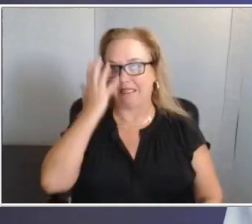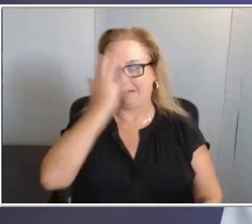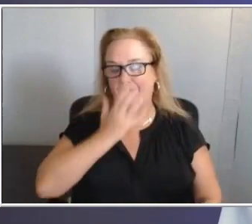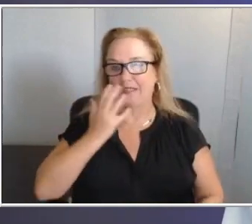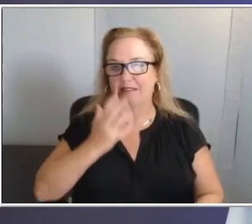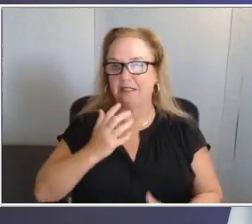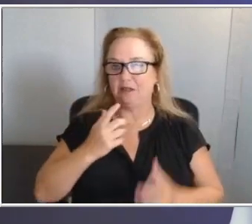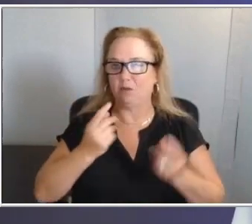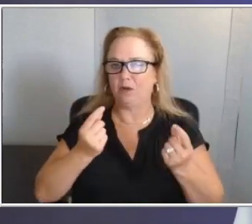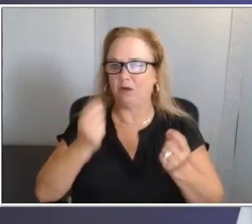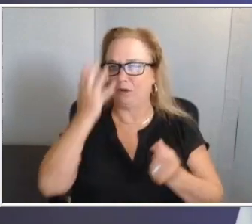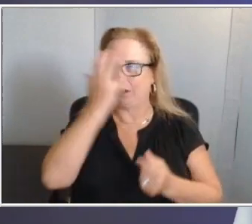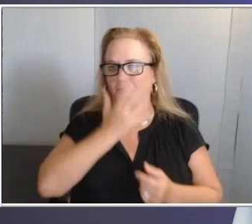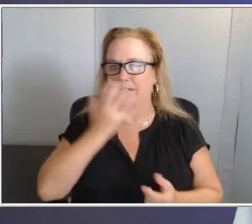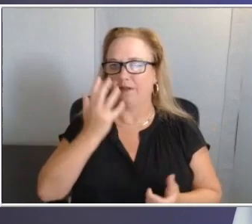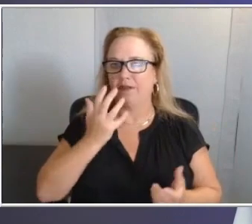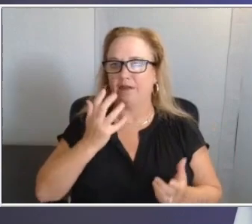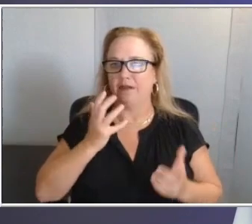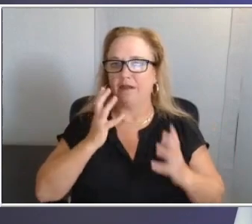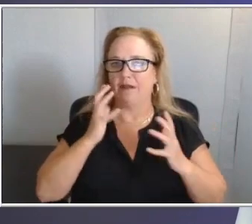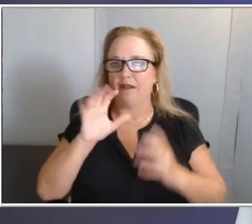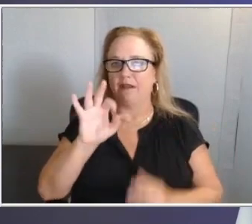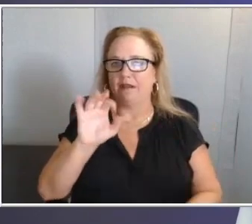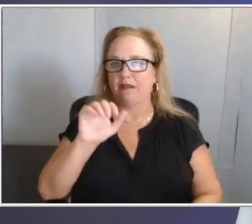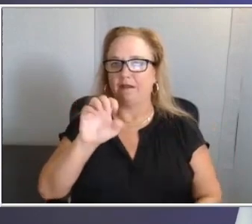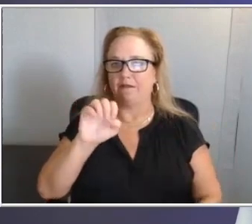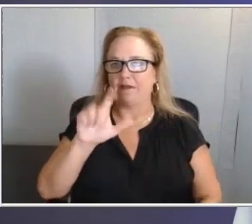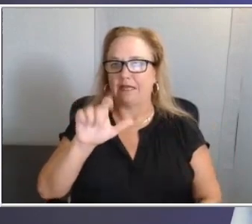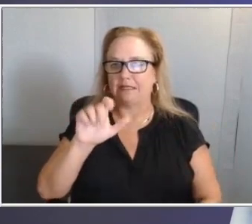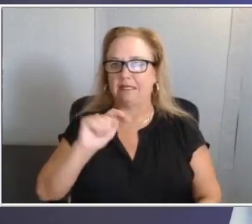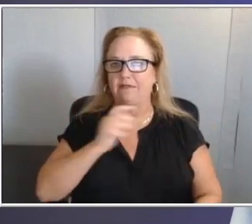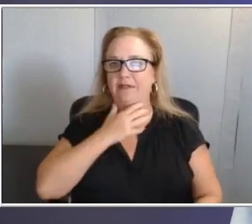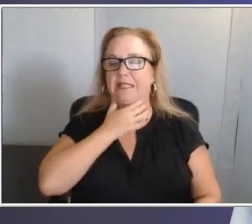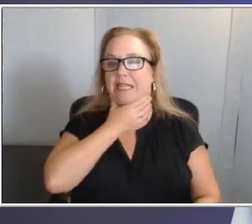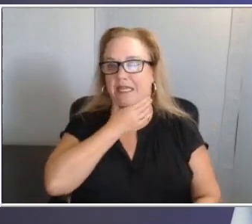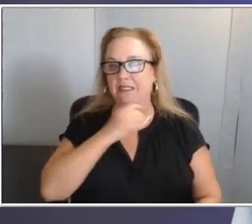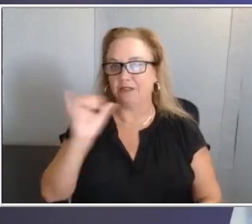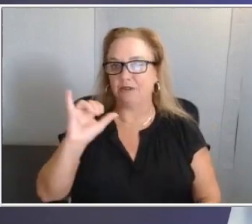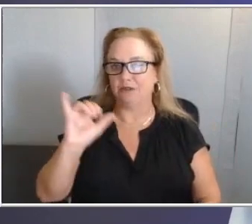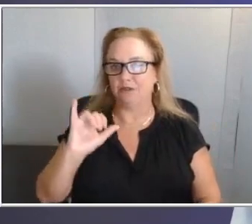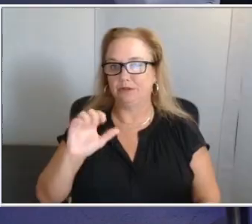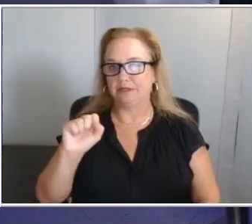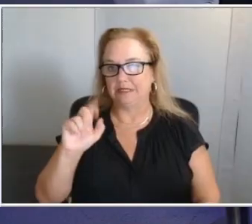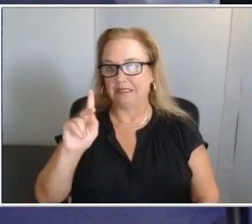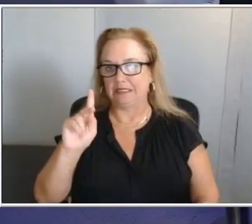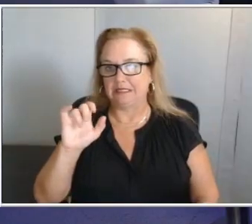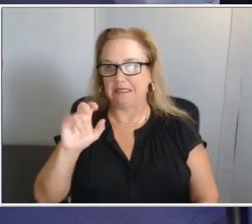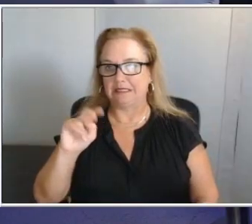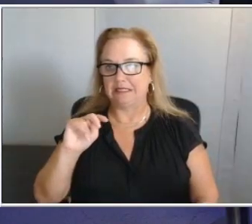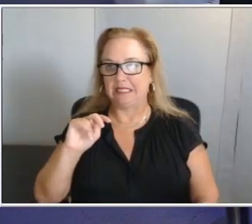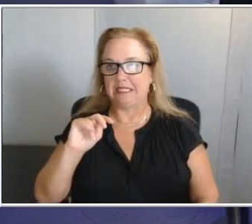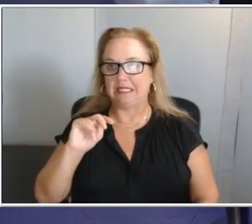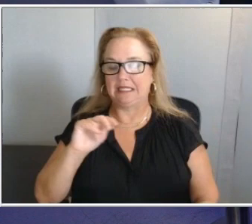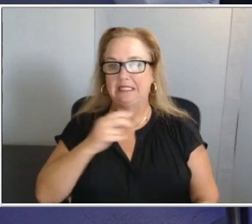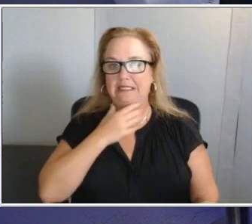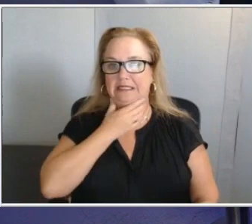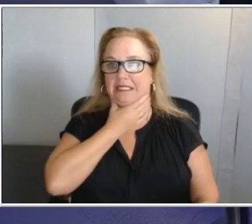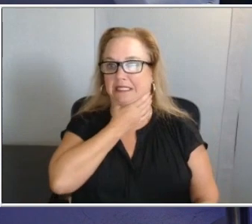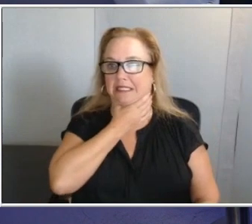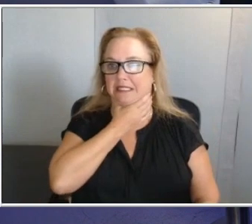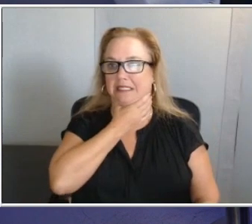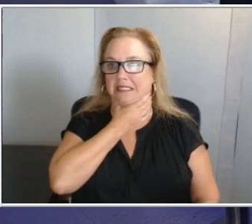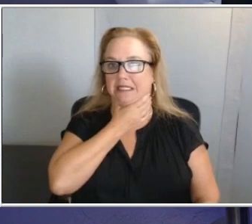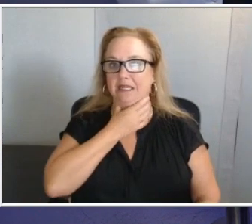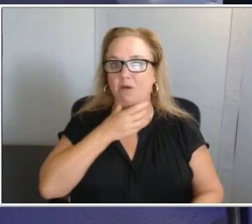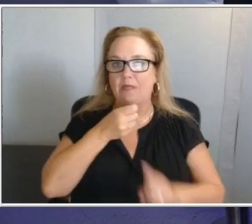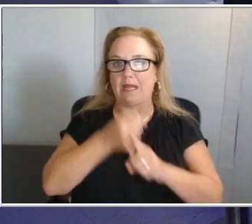the face? Essentially a facelift, facelift with the neck as well. Yeah. Because the skin is, Right. would that impact the vocal cords? I'm